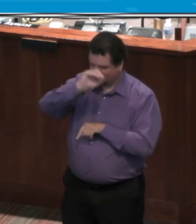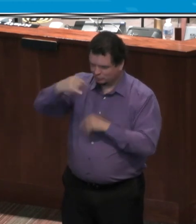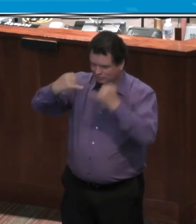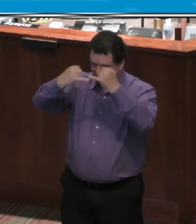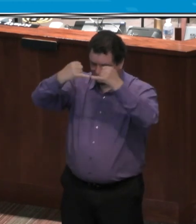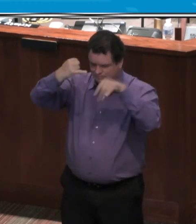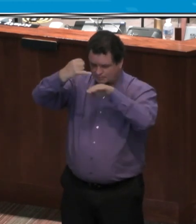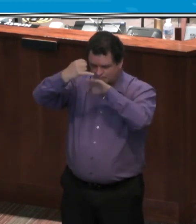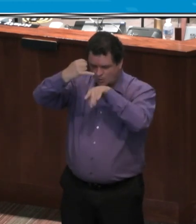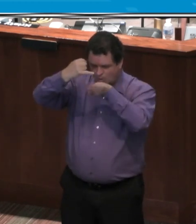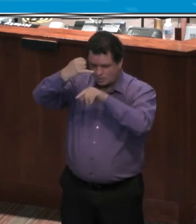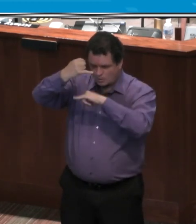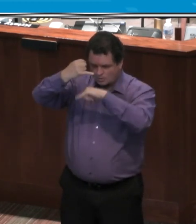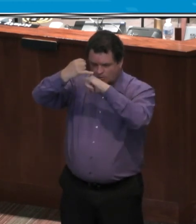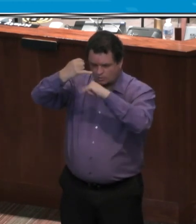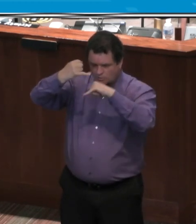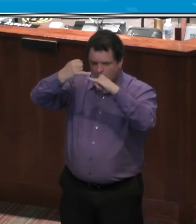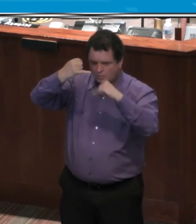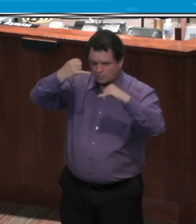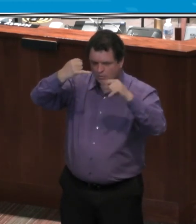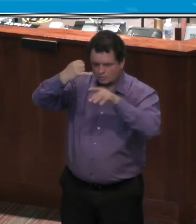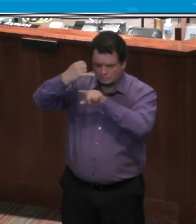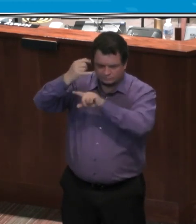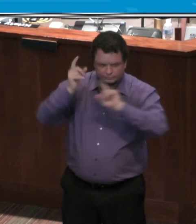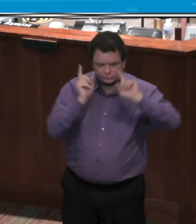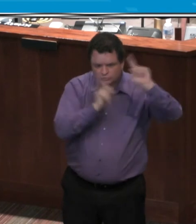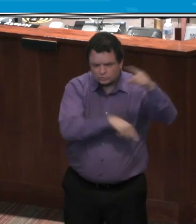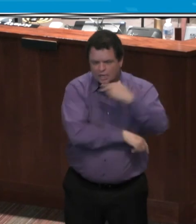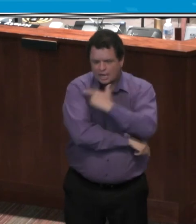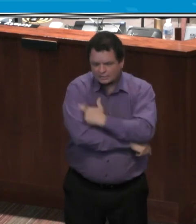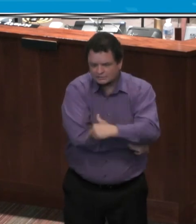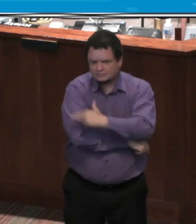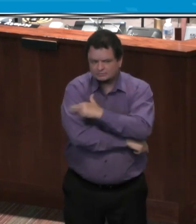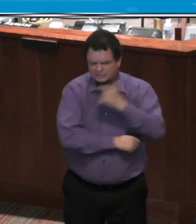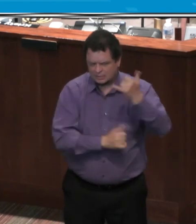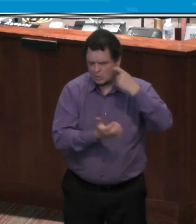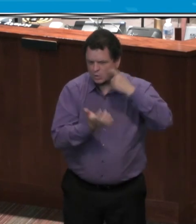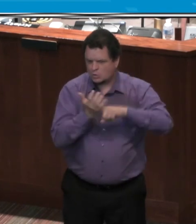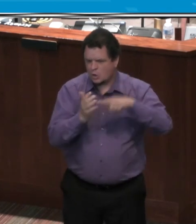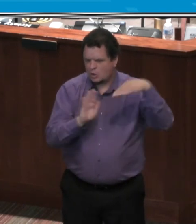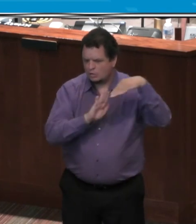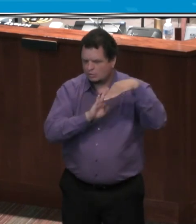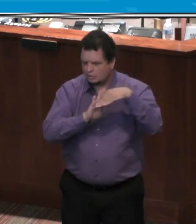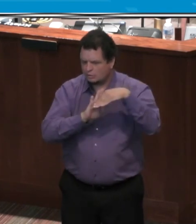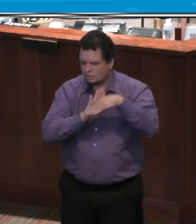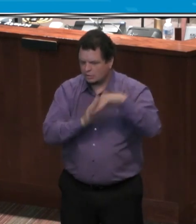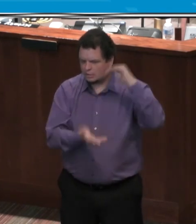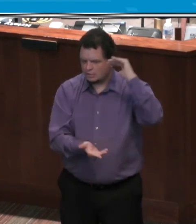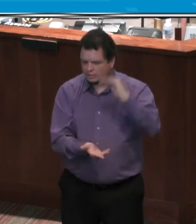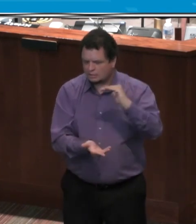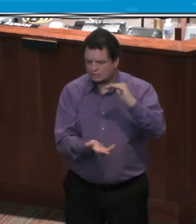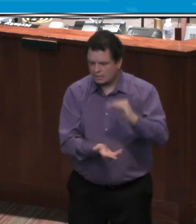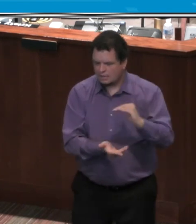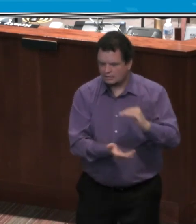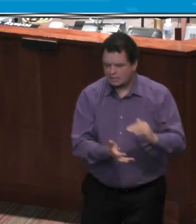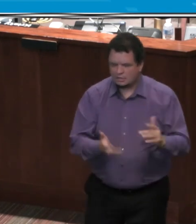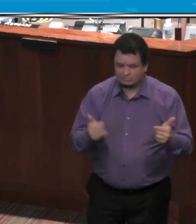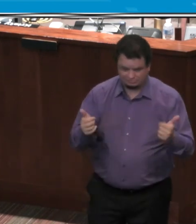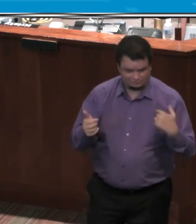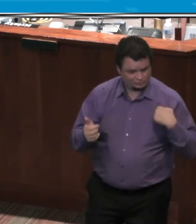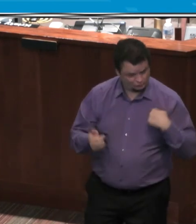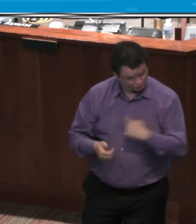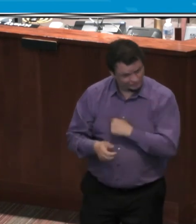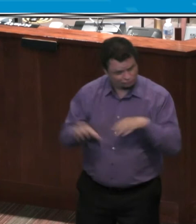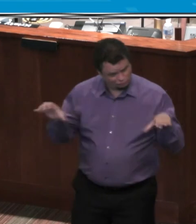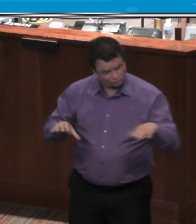are trending down. So El Paso County is we're heading in the right direction. Good news indeed.